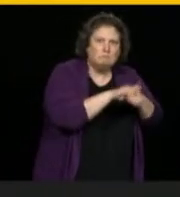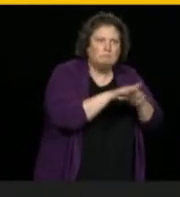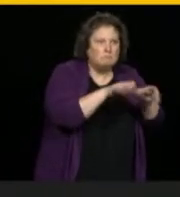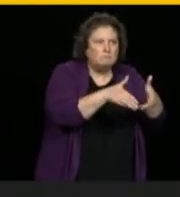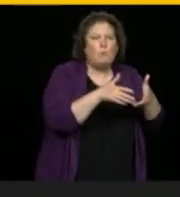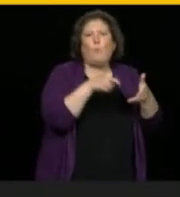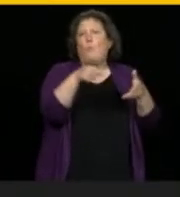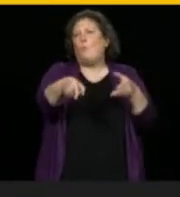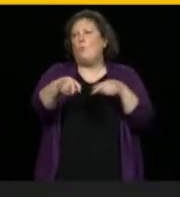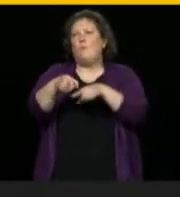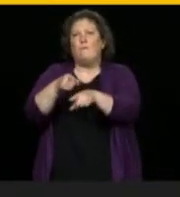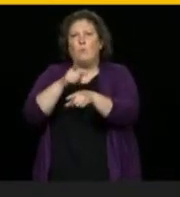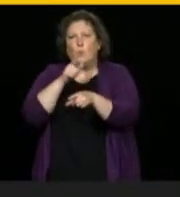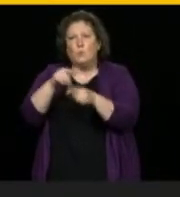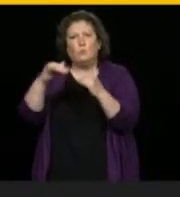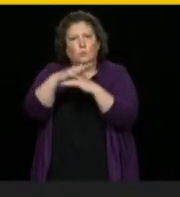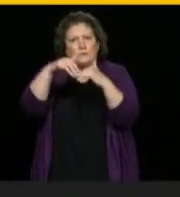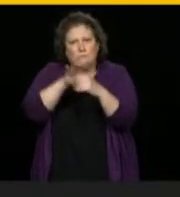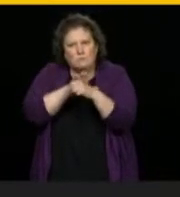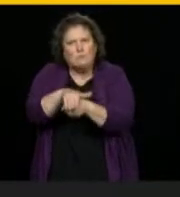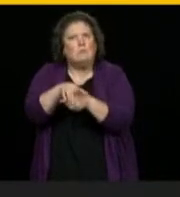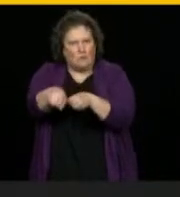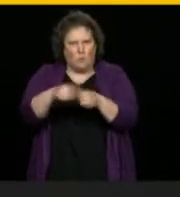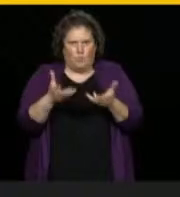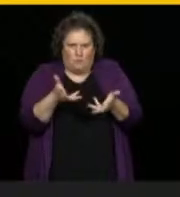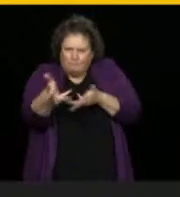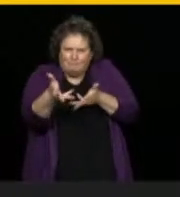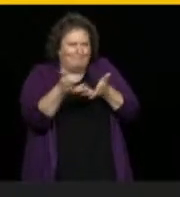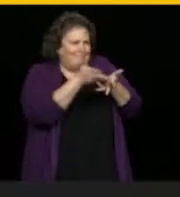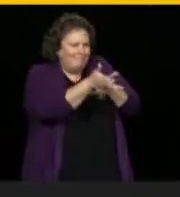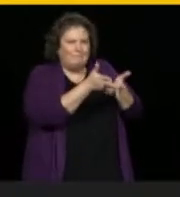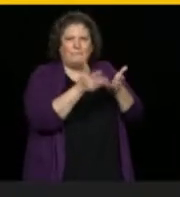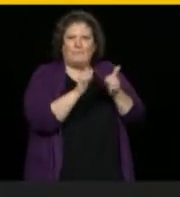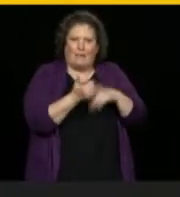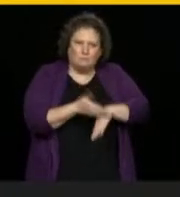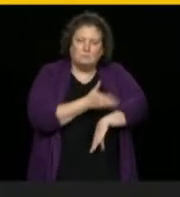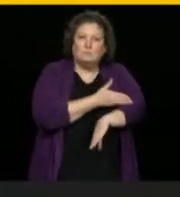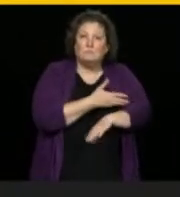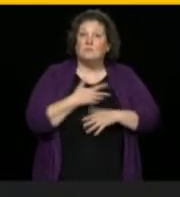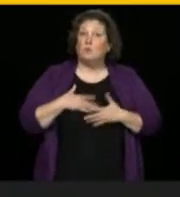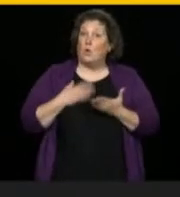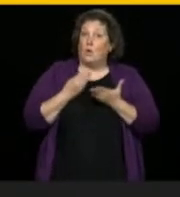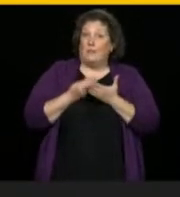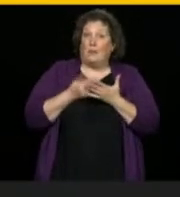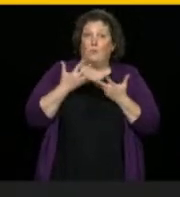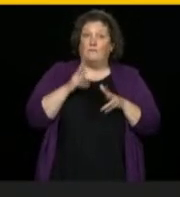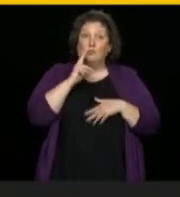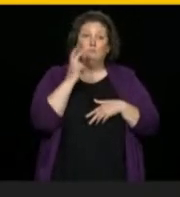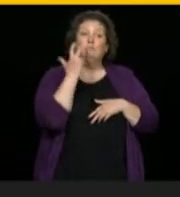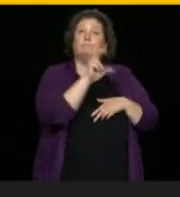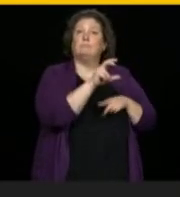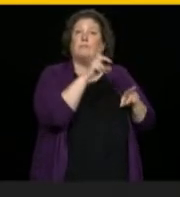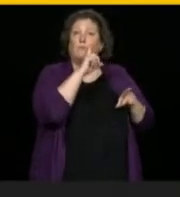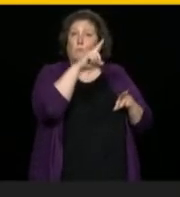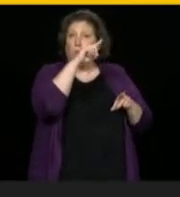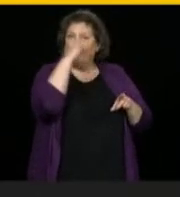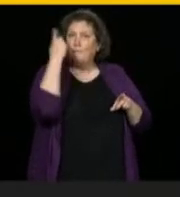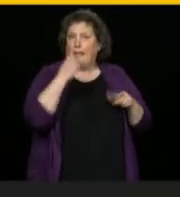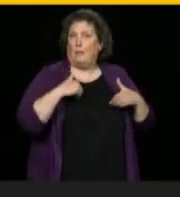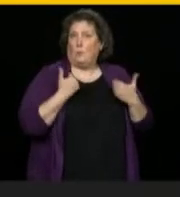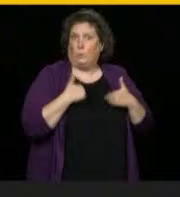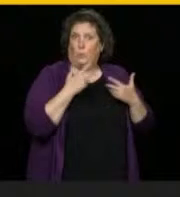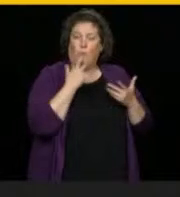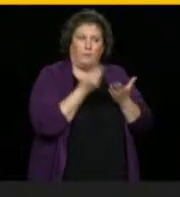last 5 years, we've invested in mental health resources for Black youth and worked to close the gaps in services for